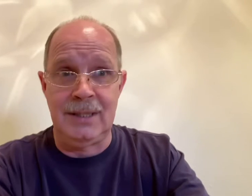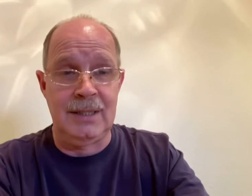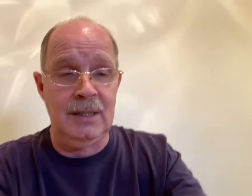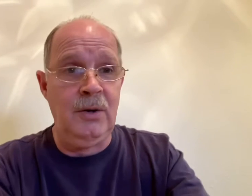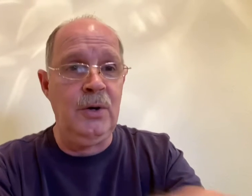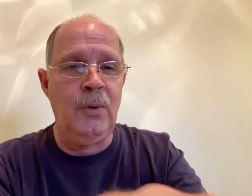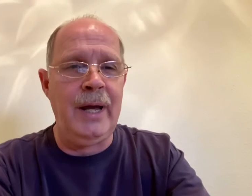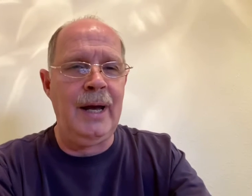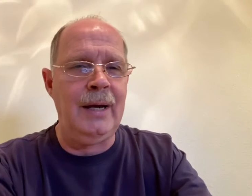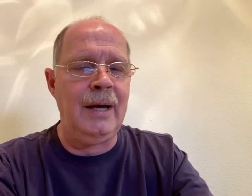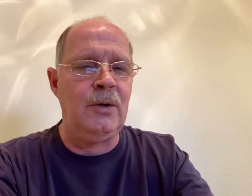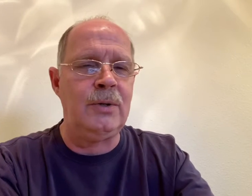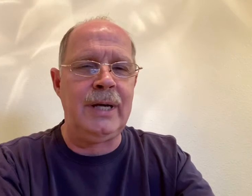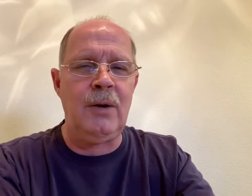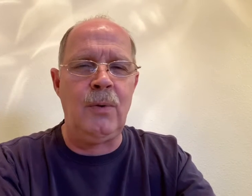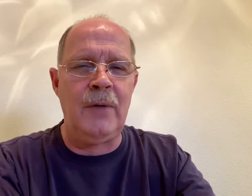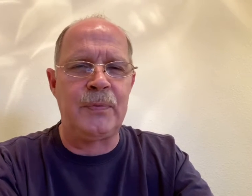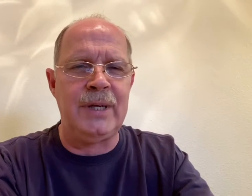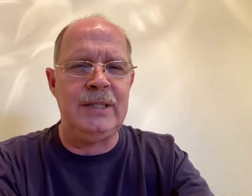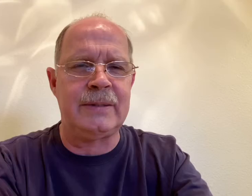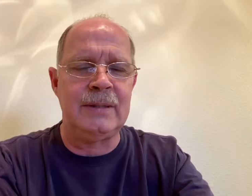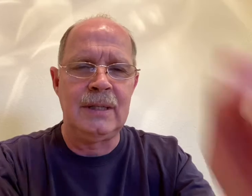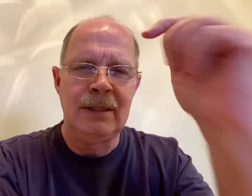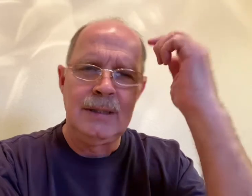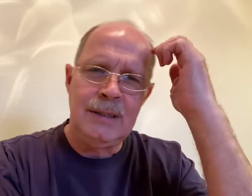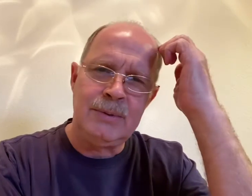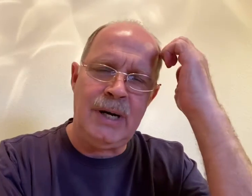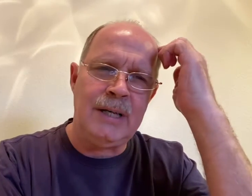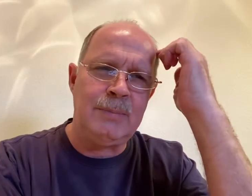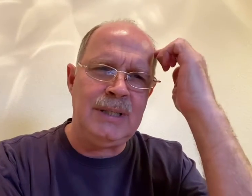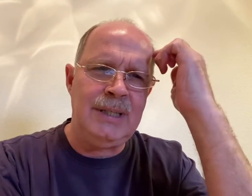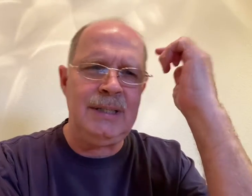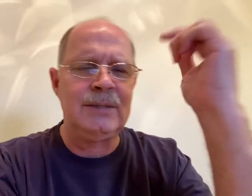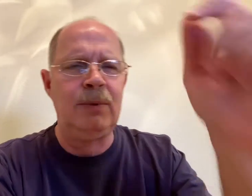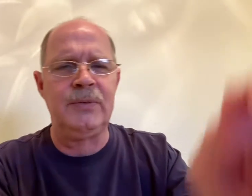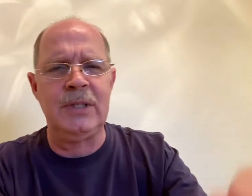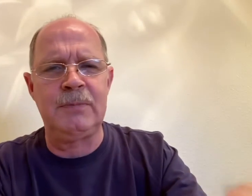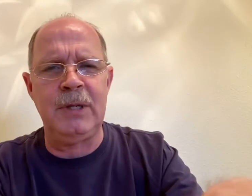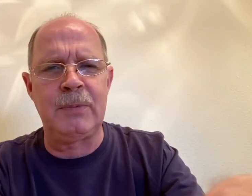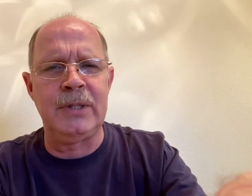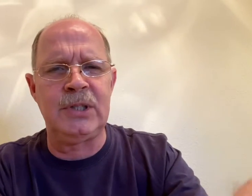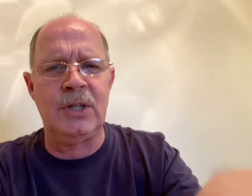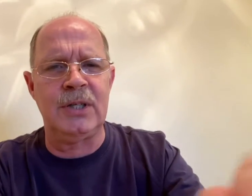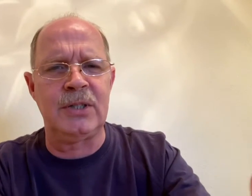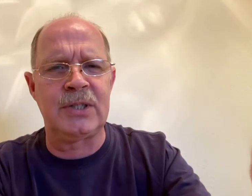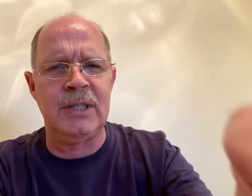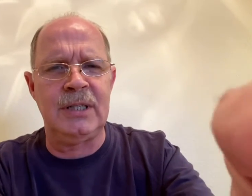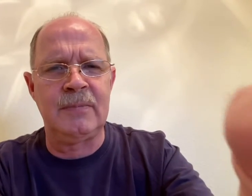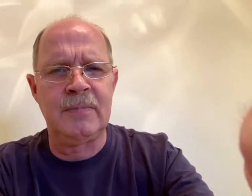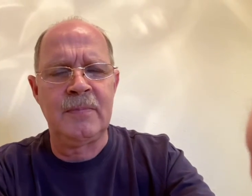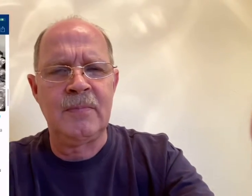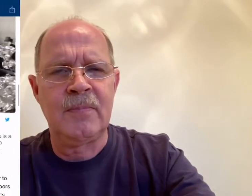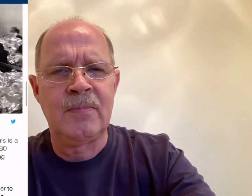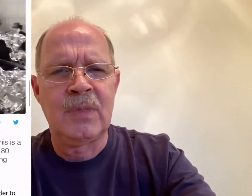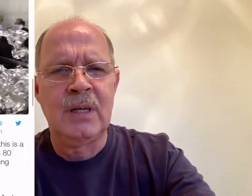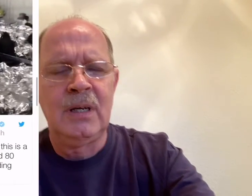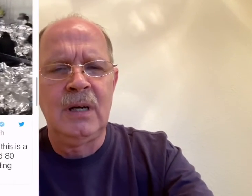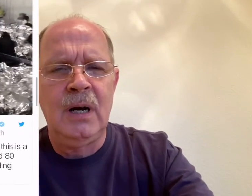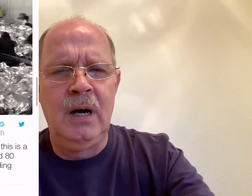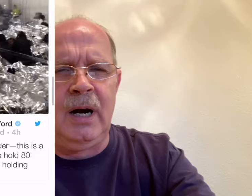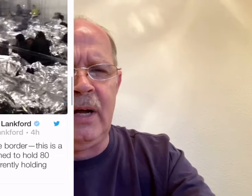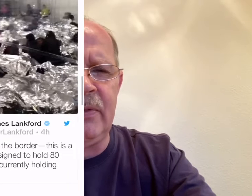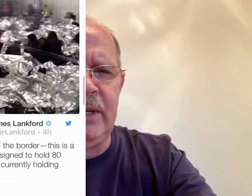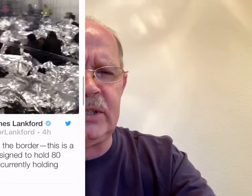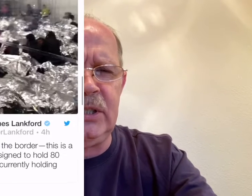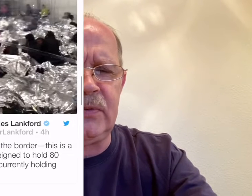This isn't going away. I don't care what I'm trying to be nice, what these people in charge are saying.